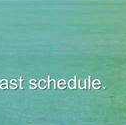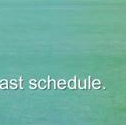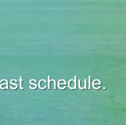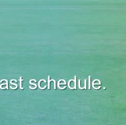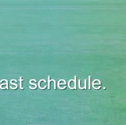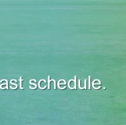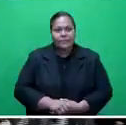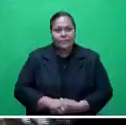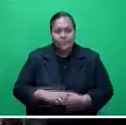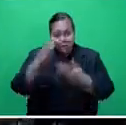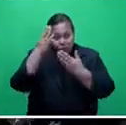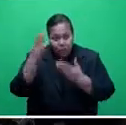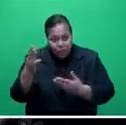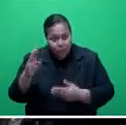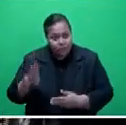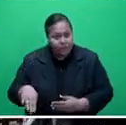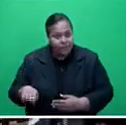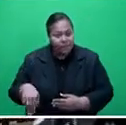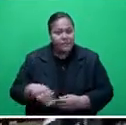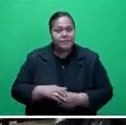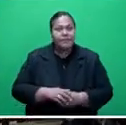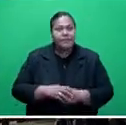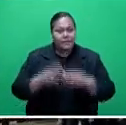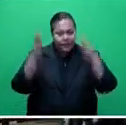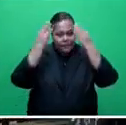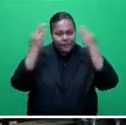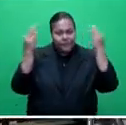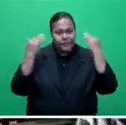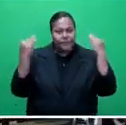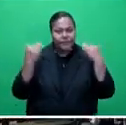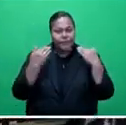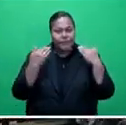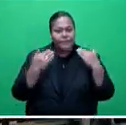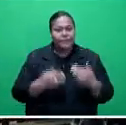Honourable members, Honourable Speaker.